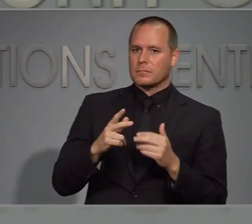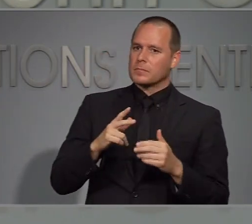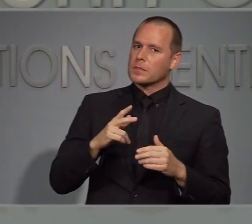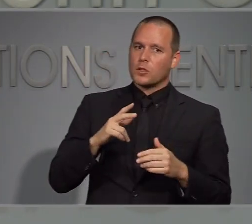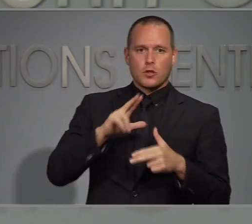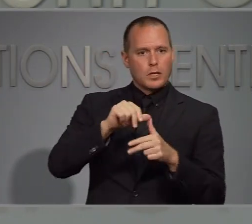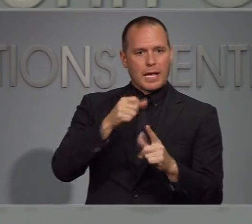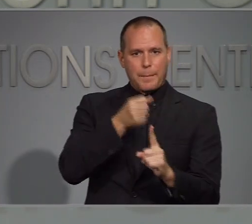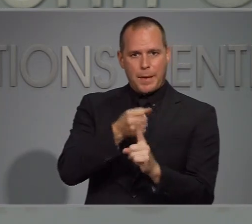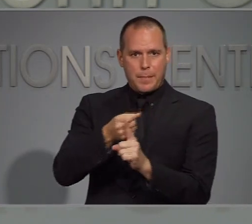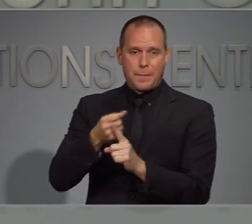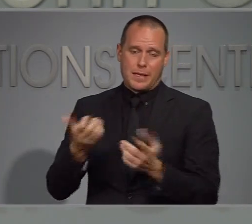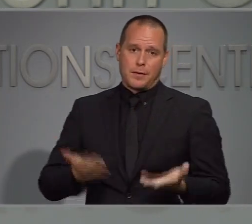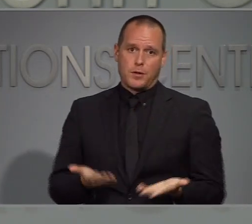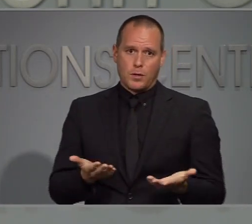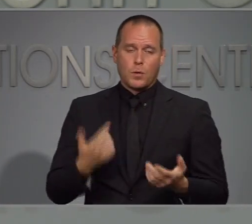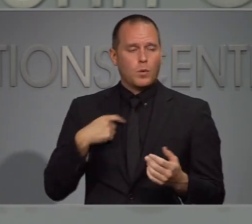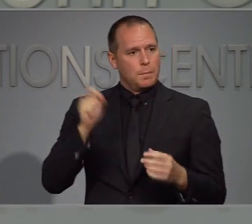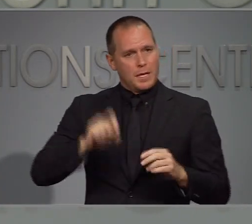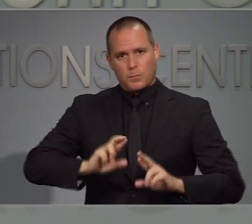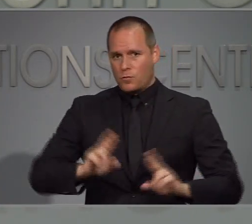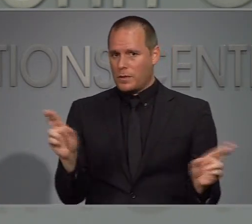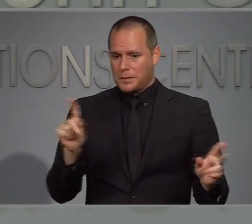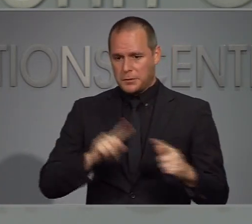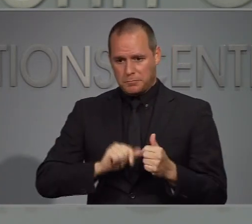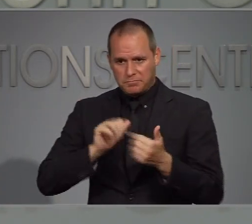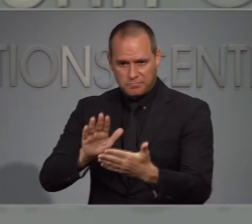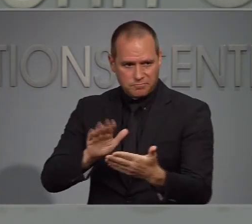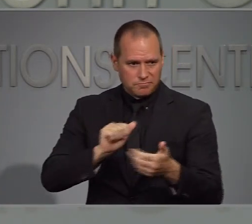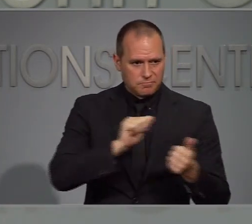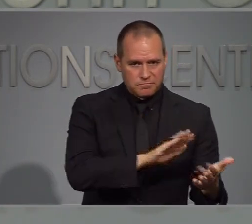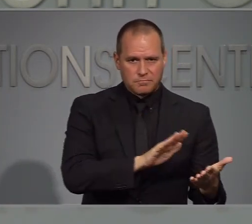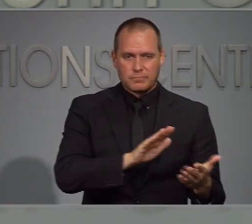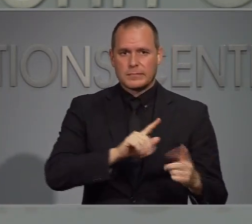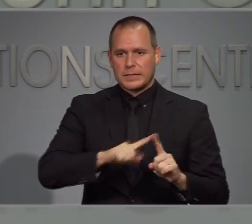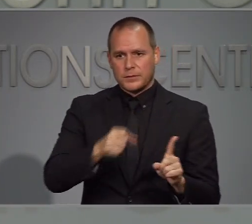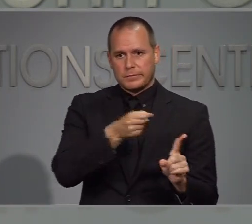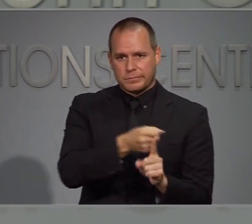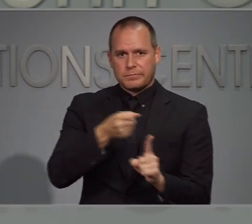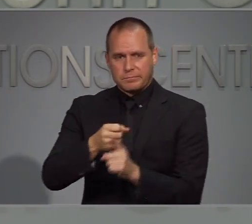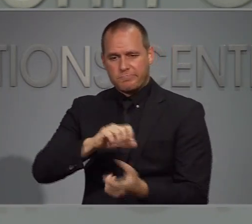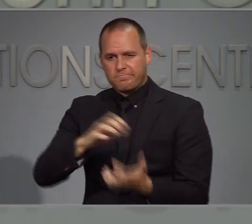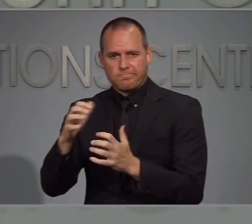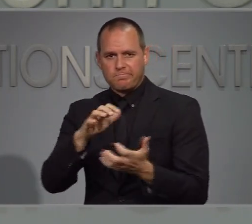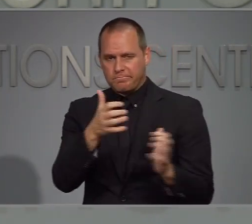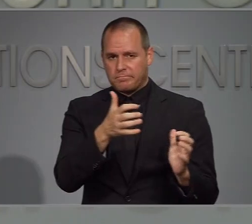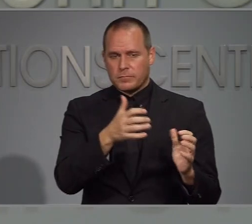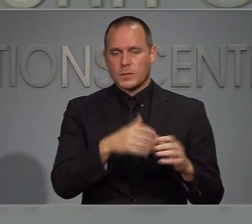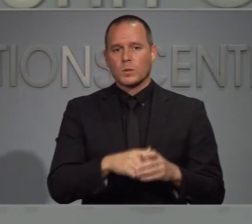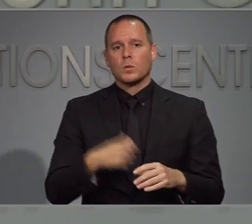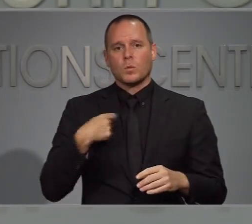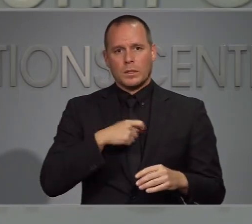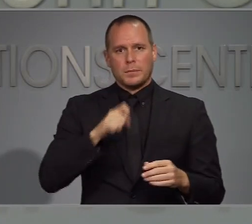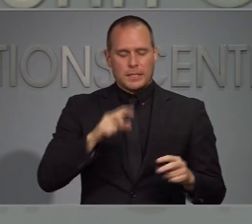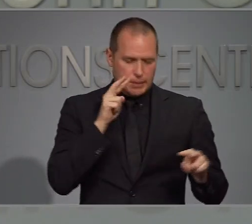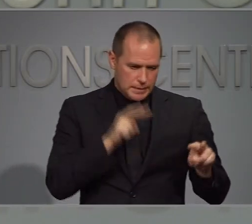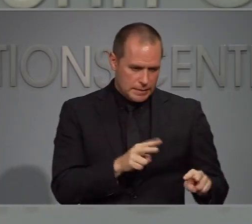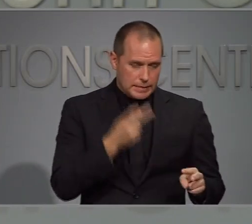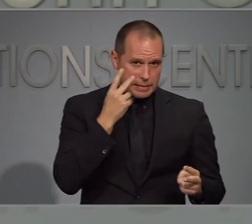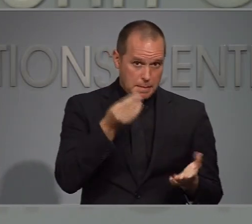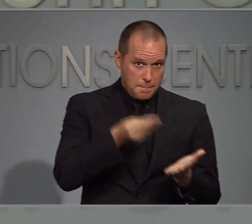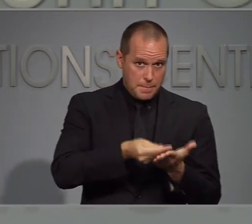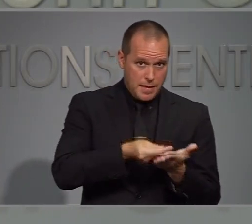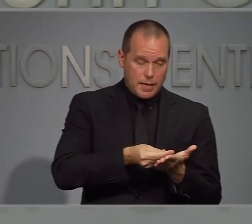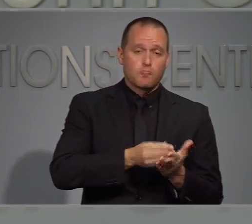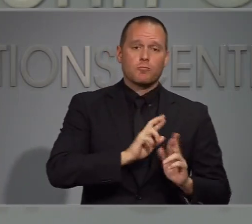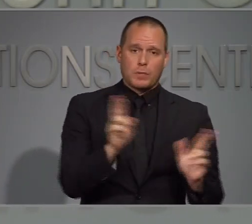people's lives. So we've got enough funding to make sure that we get that done. It's something that